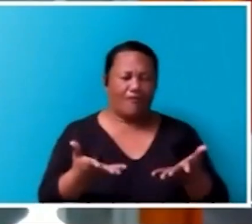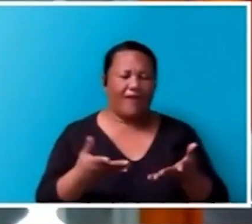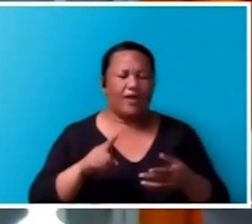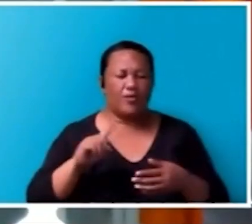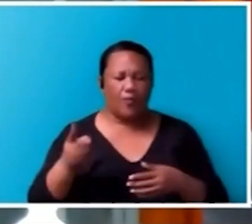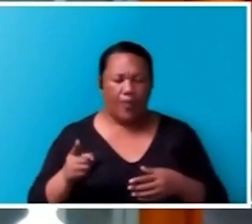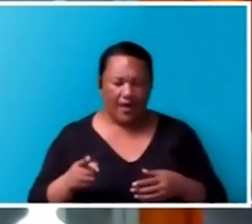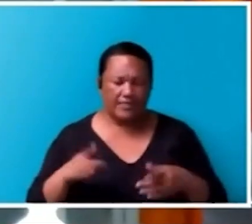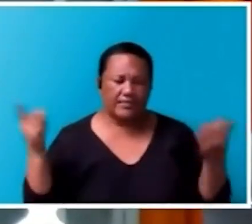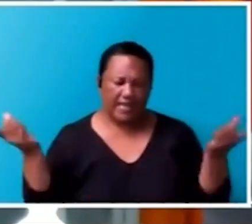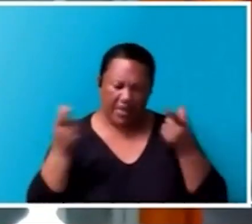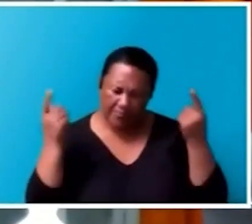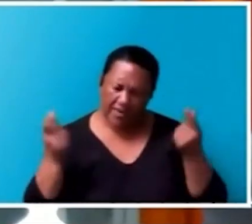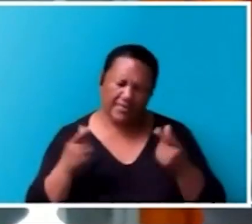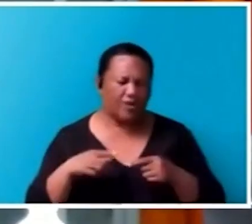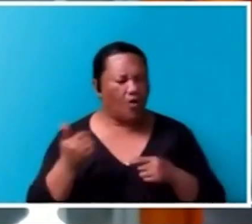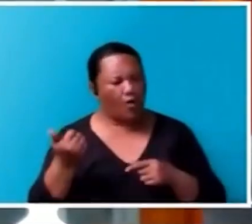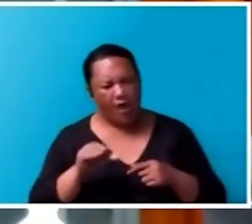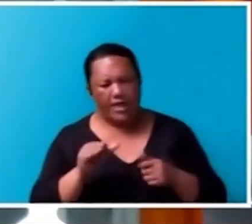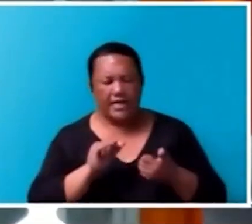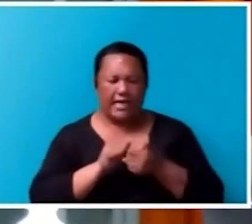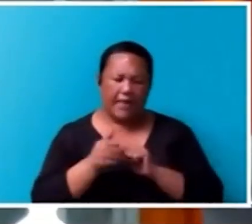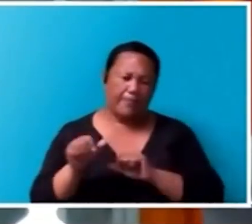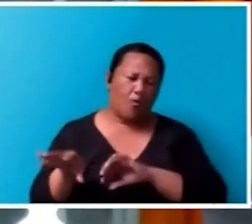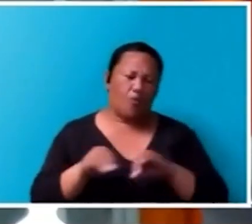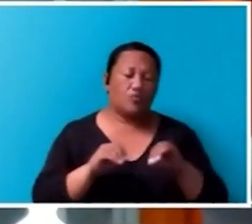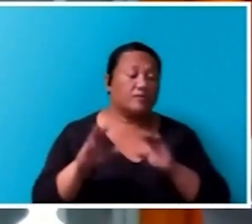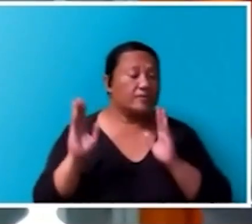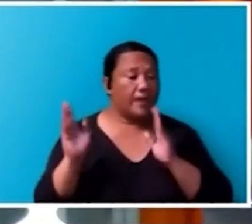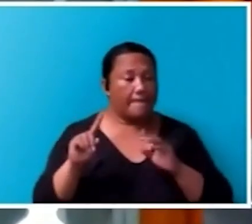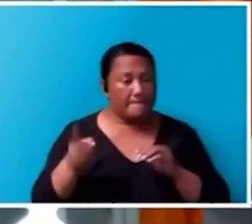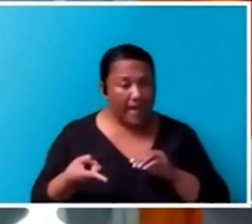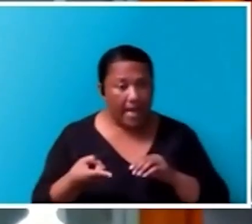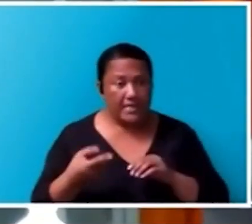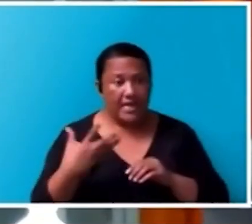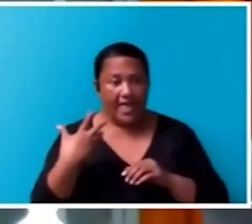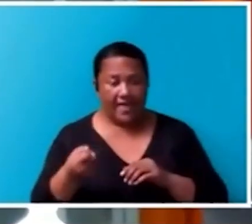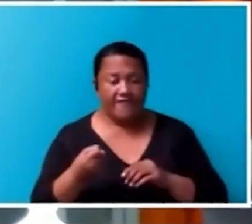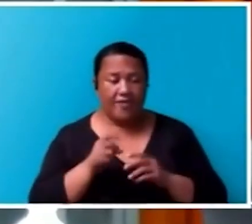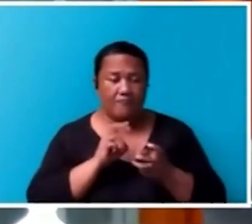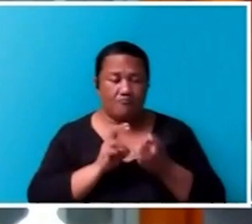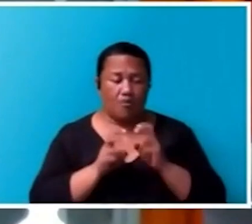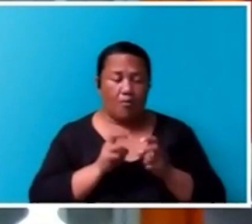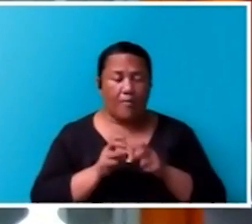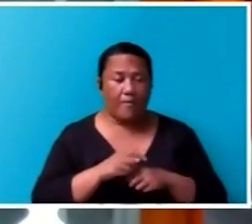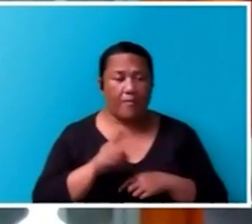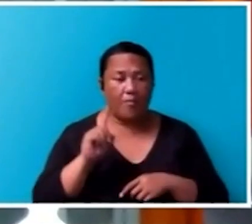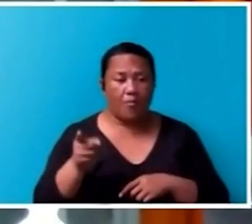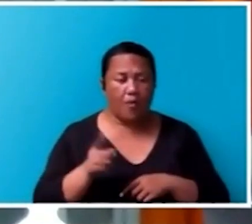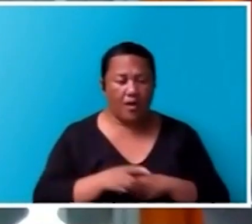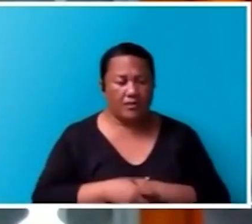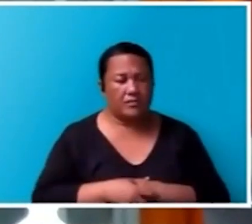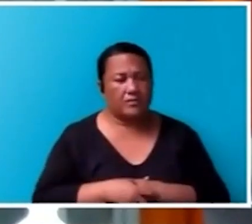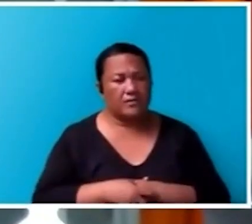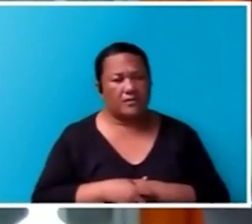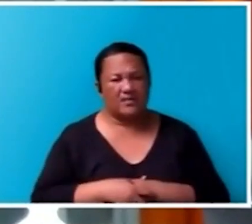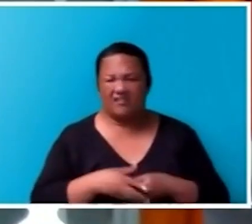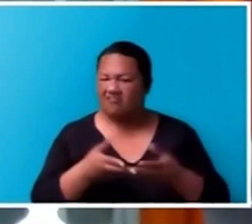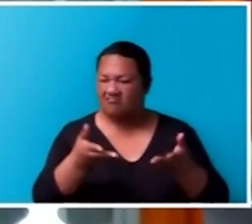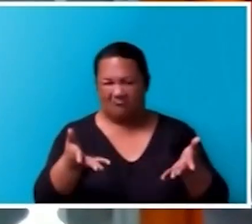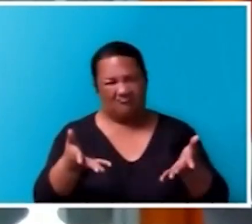Yet, despite its importance, the park remains in a poor state.